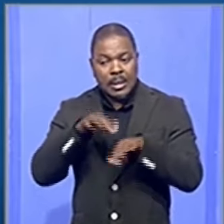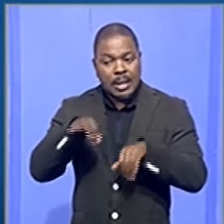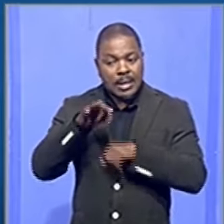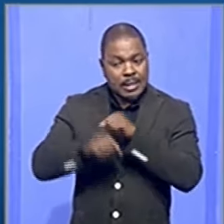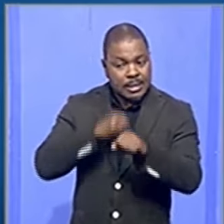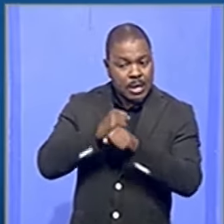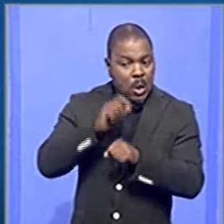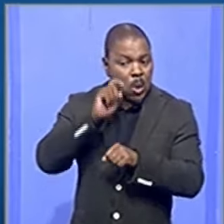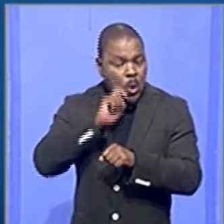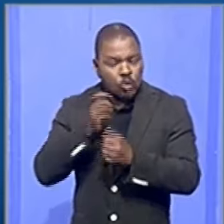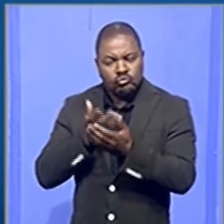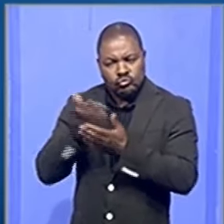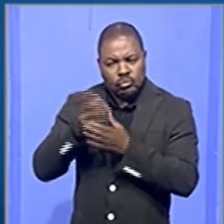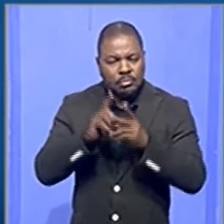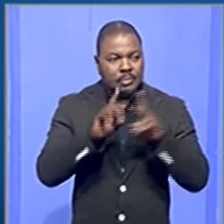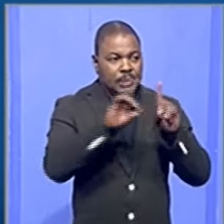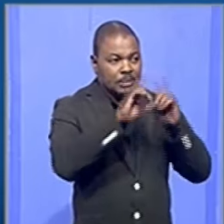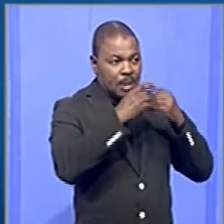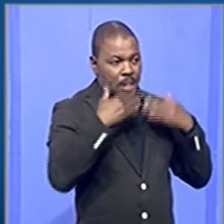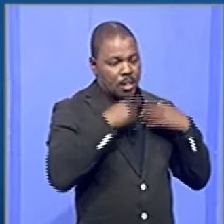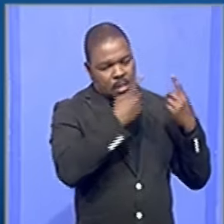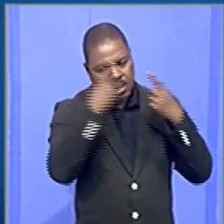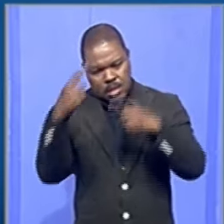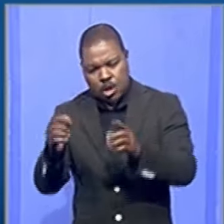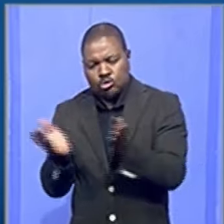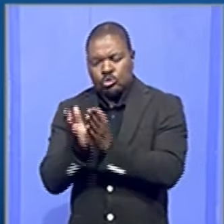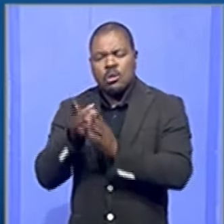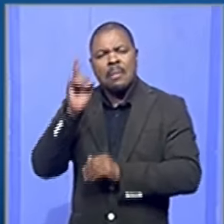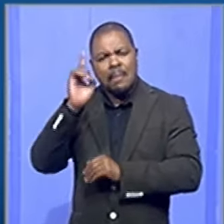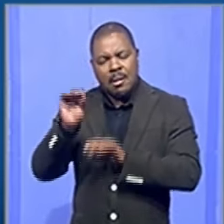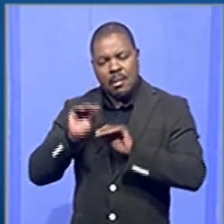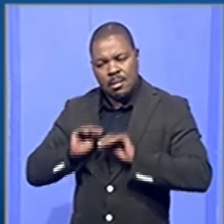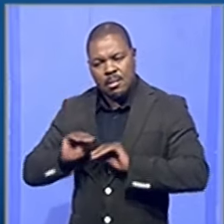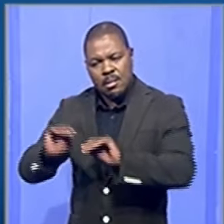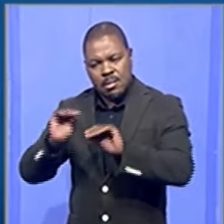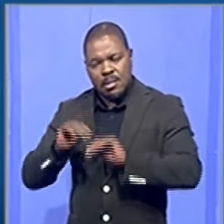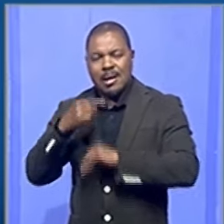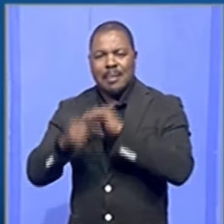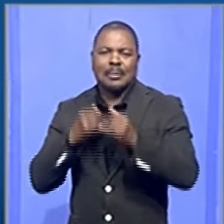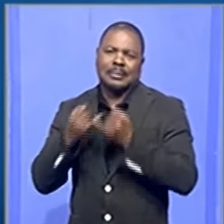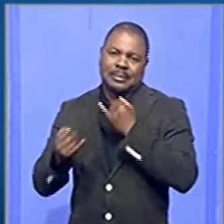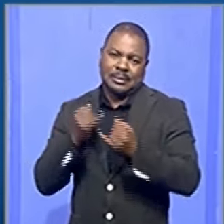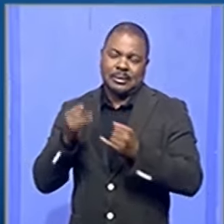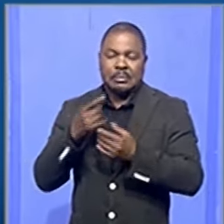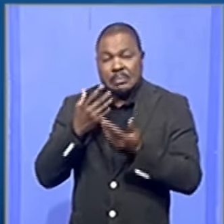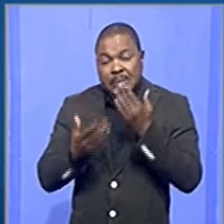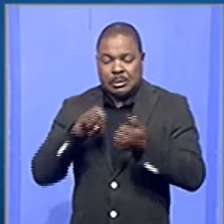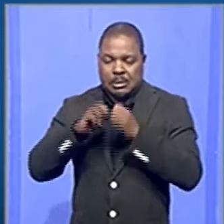13 gape le ba kgoro ya maphelo ba fele ba etela mo dikolong go ba ruta ka tšona mohlomongwe bothata